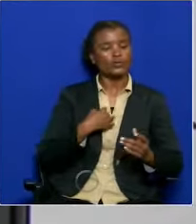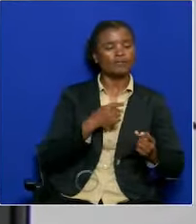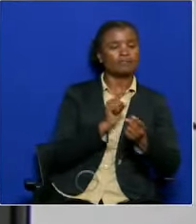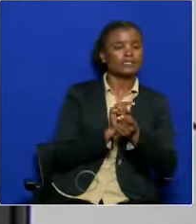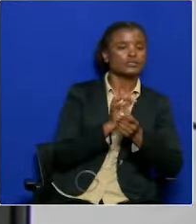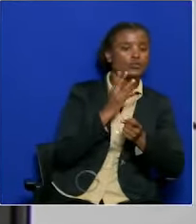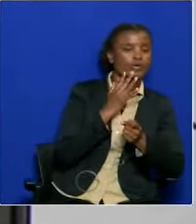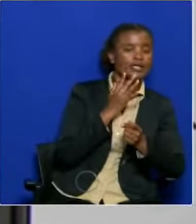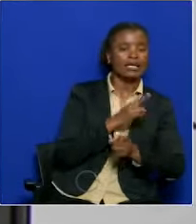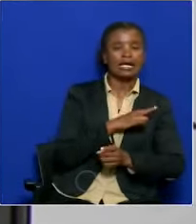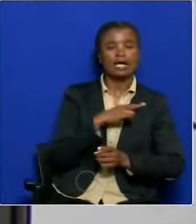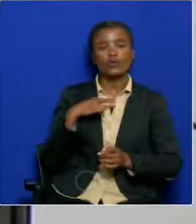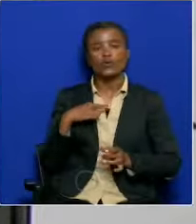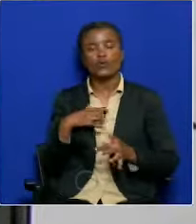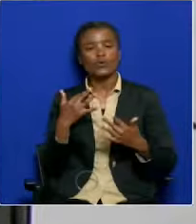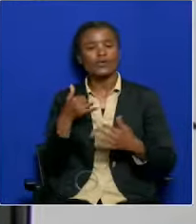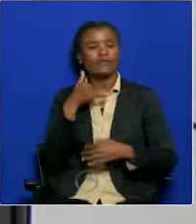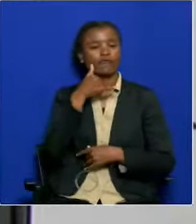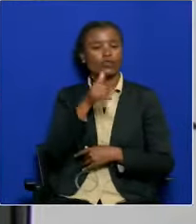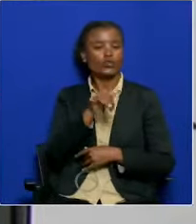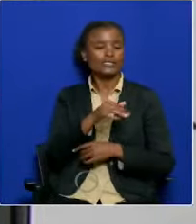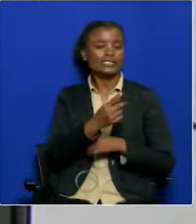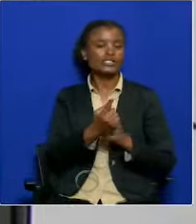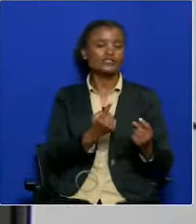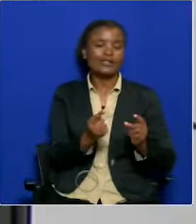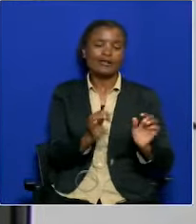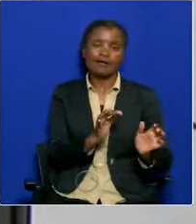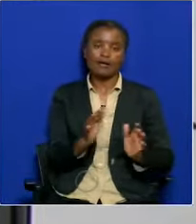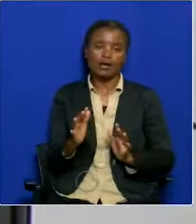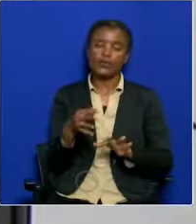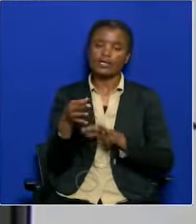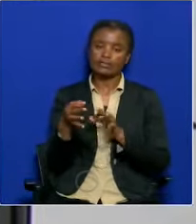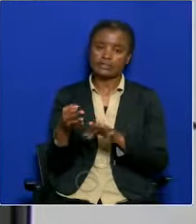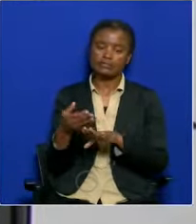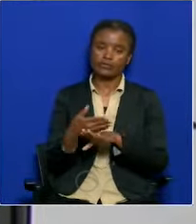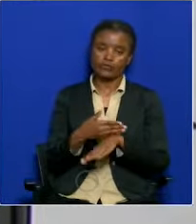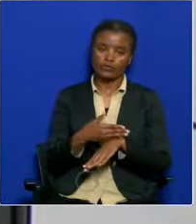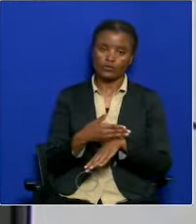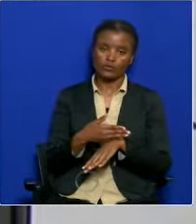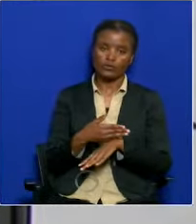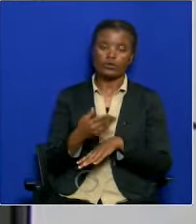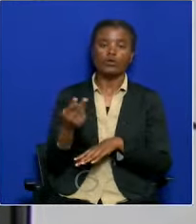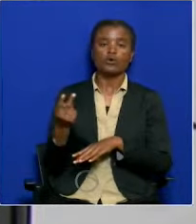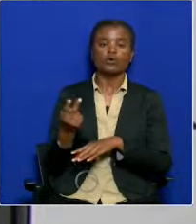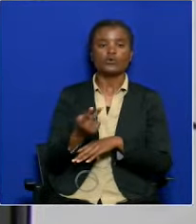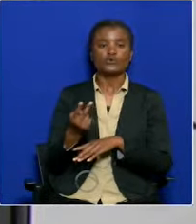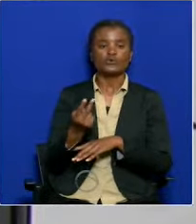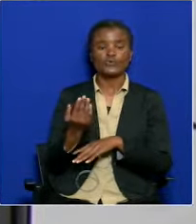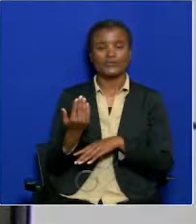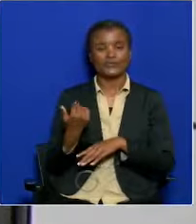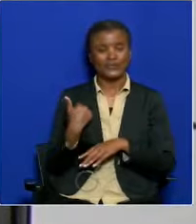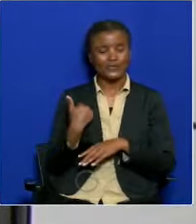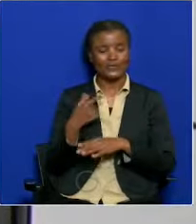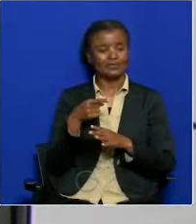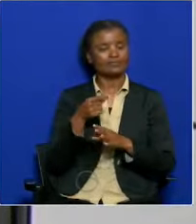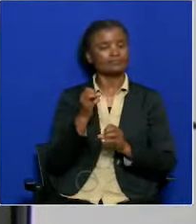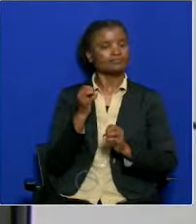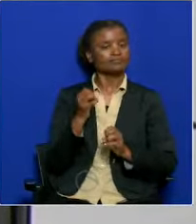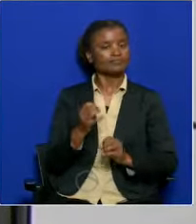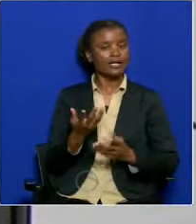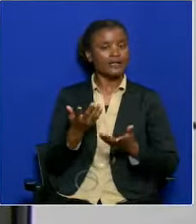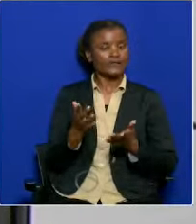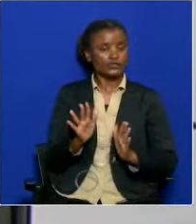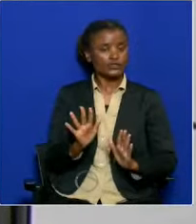other. And already it was indicated here that I didn't have